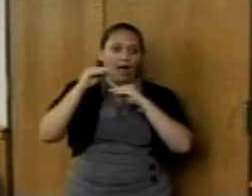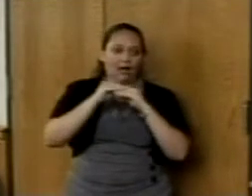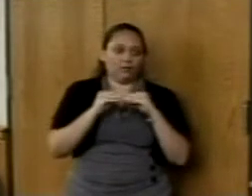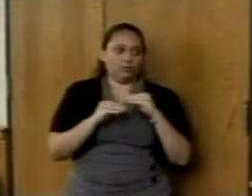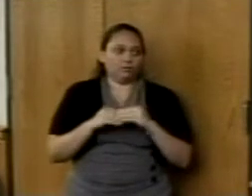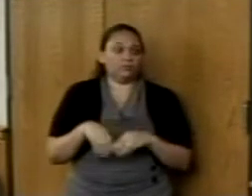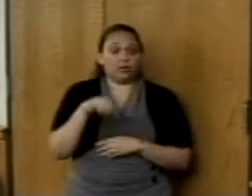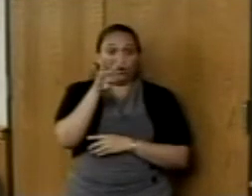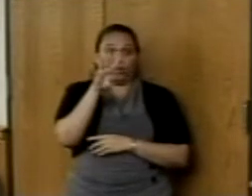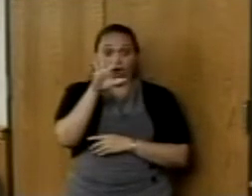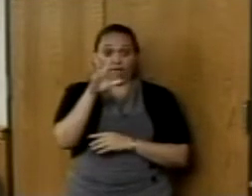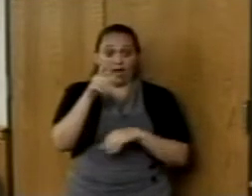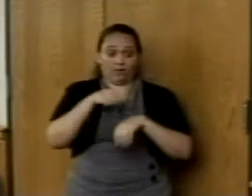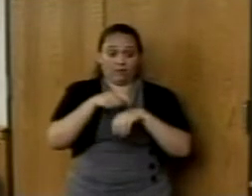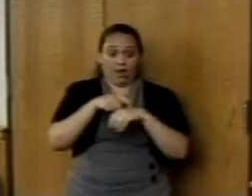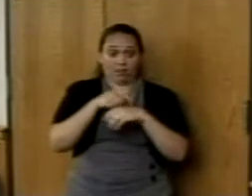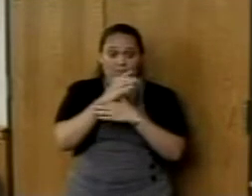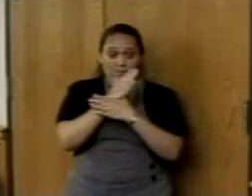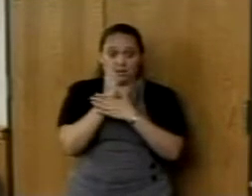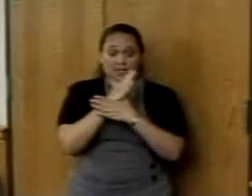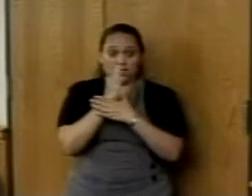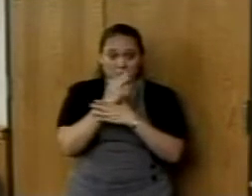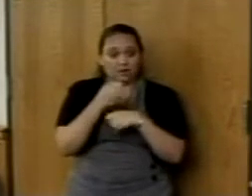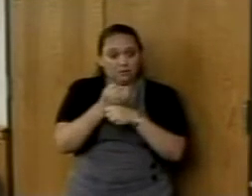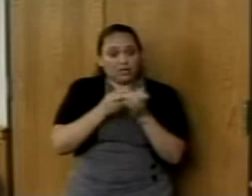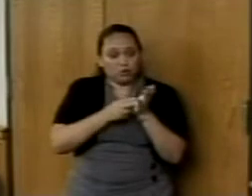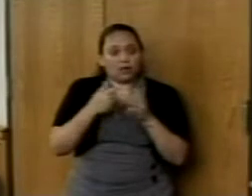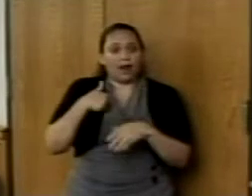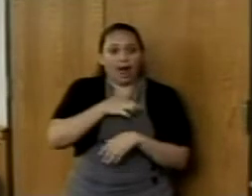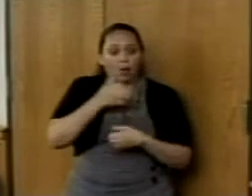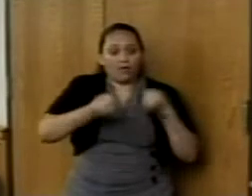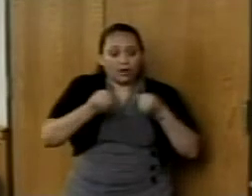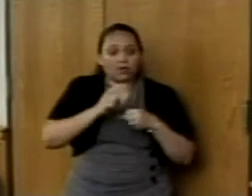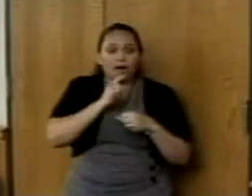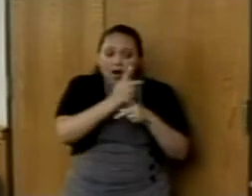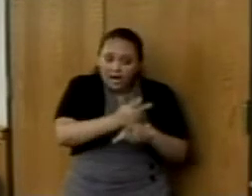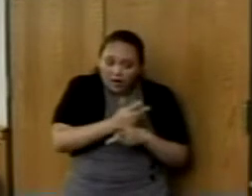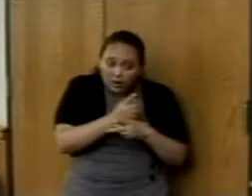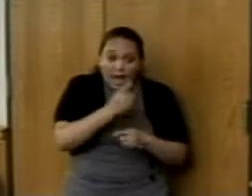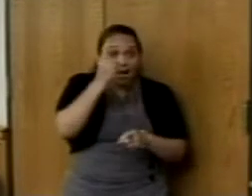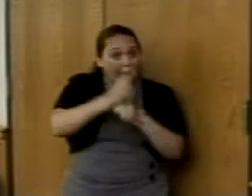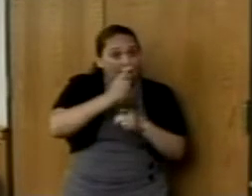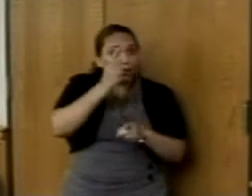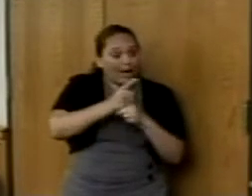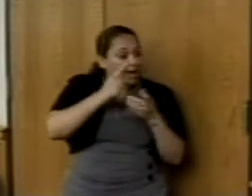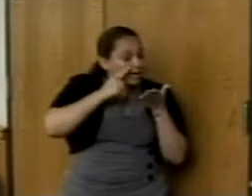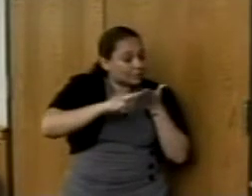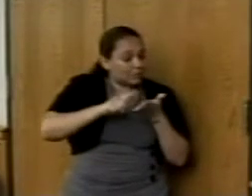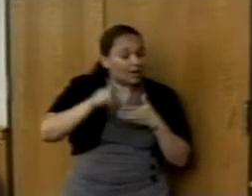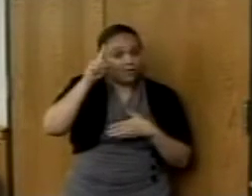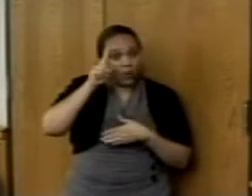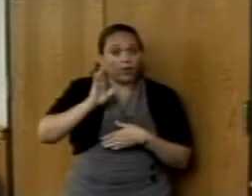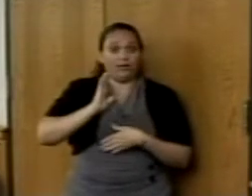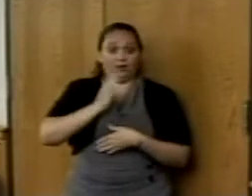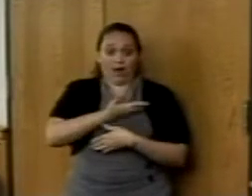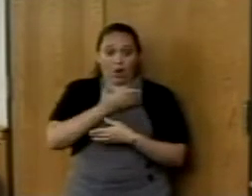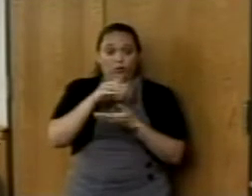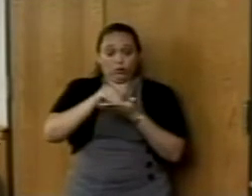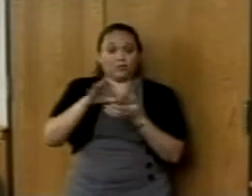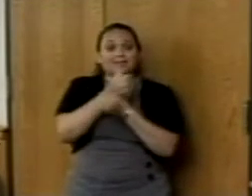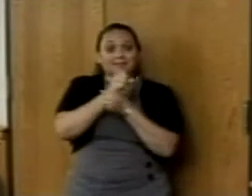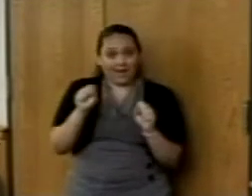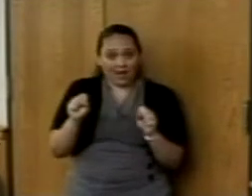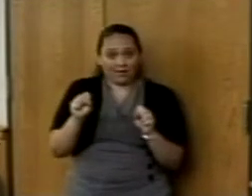The 45-minute time frame ensures that our vehicles are carefully and adequately inspected for the safety of our students and